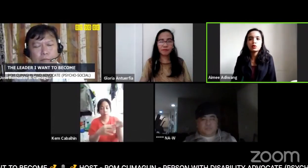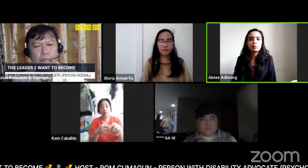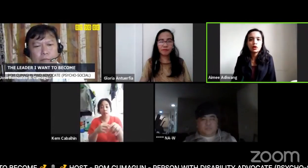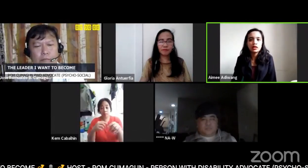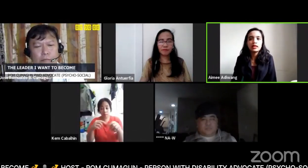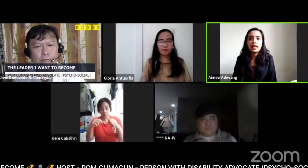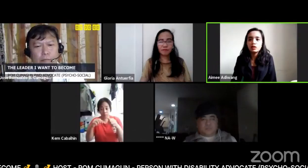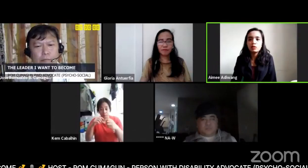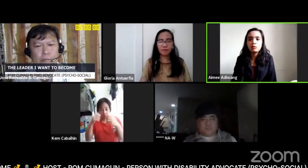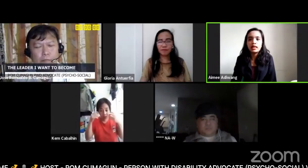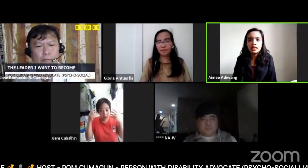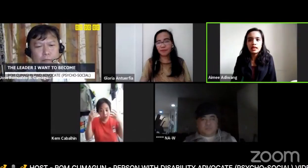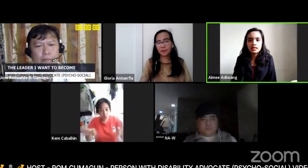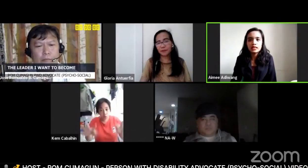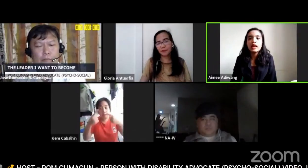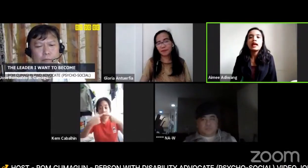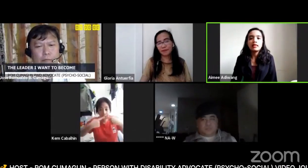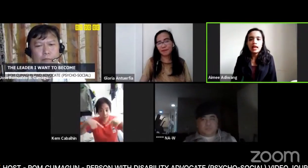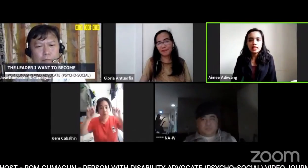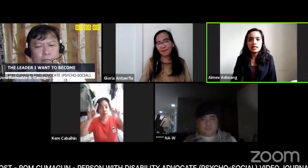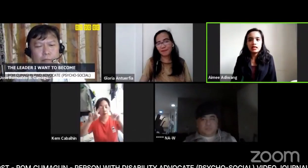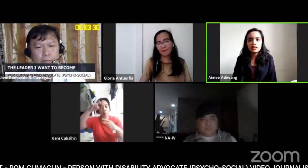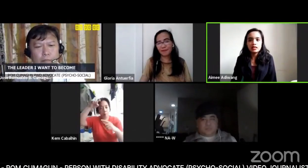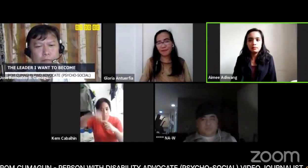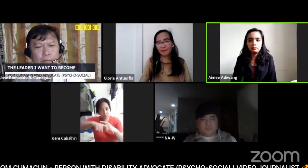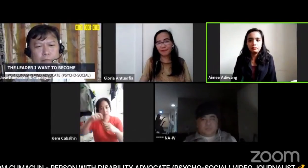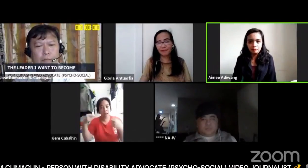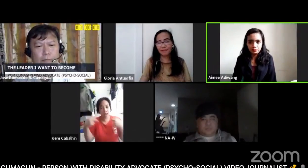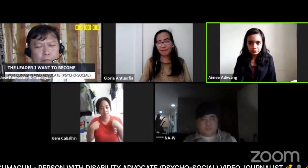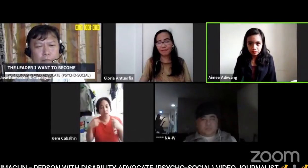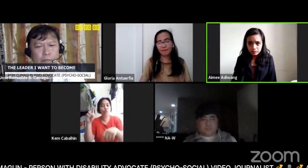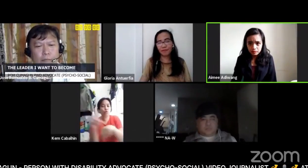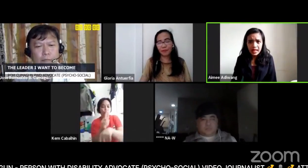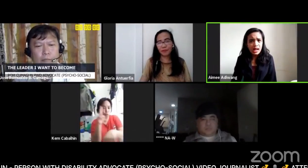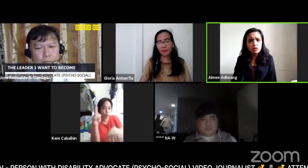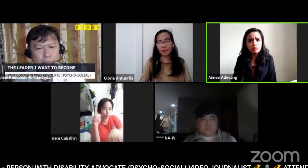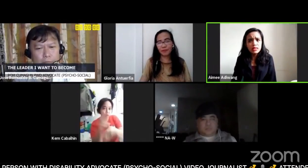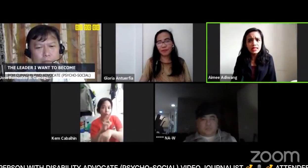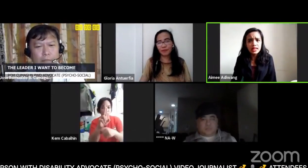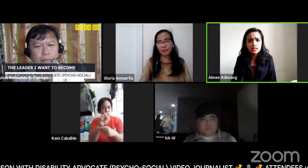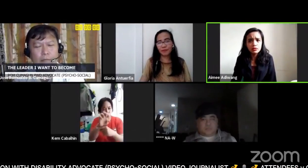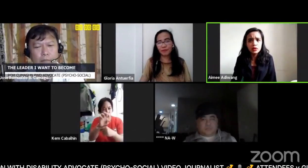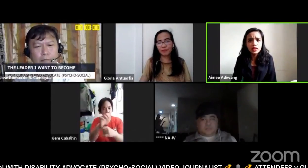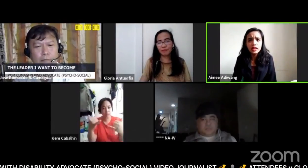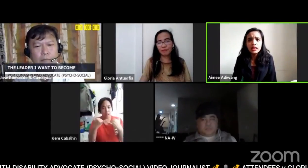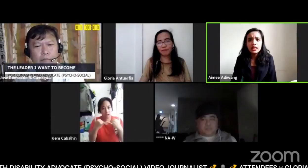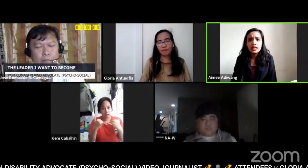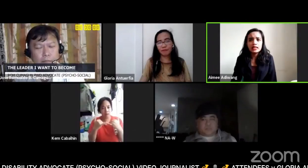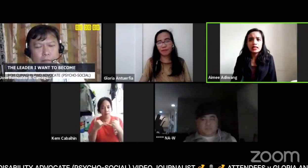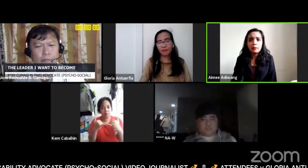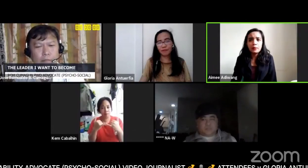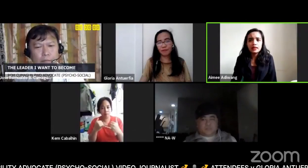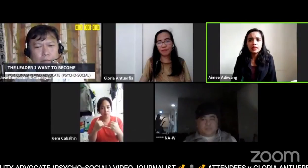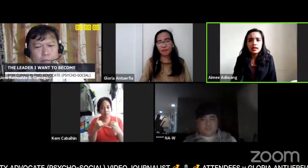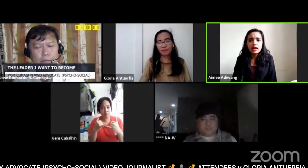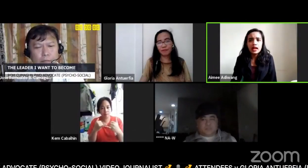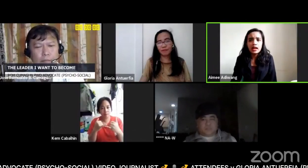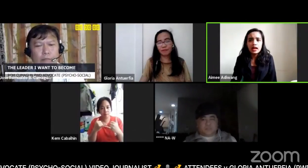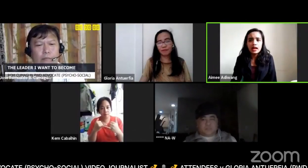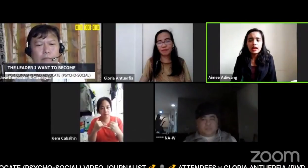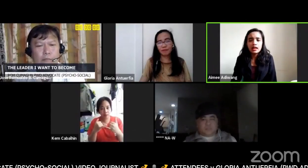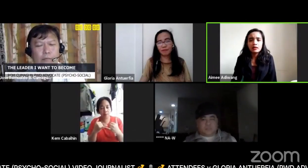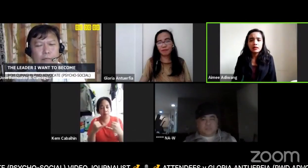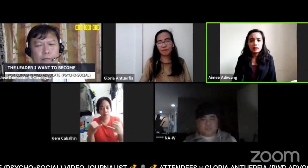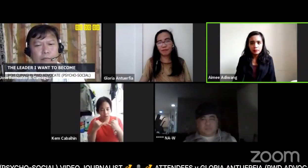mo, and to support din yung mga ideas. Next is how to be successful. Kasi dapat